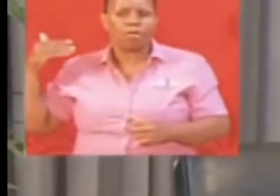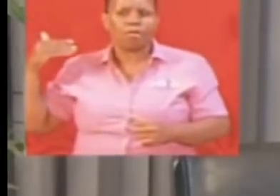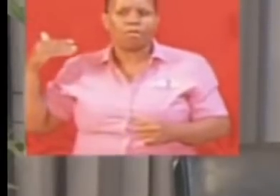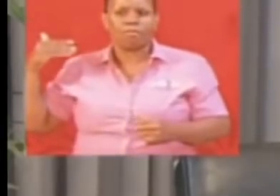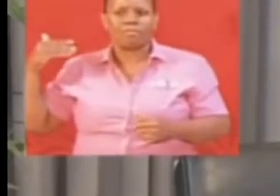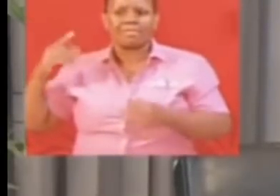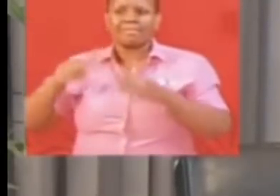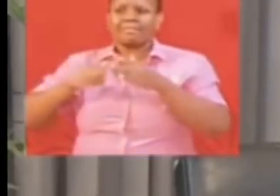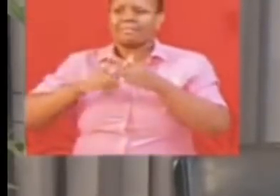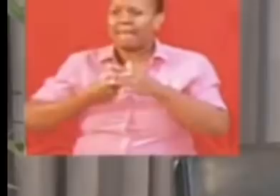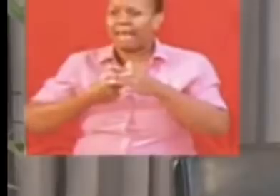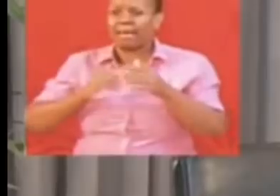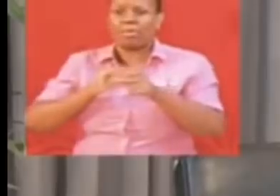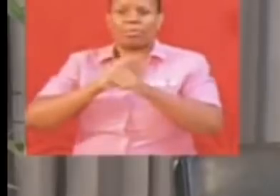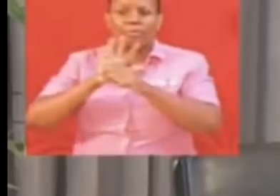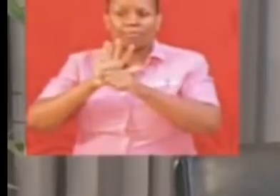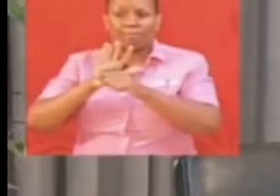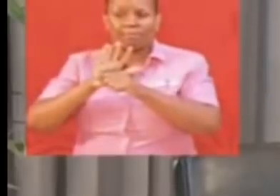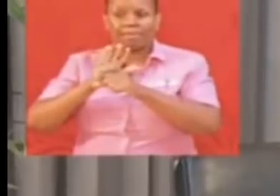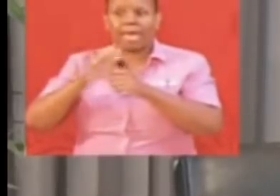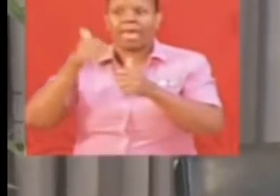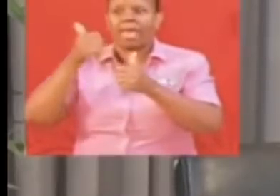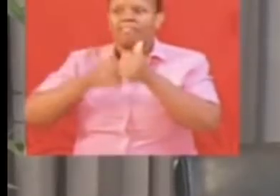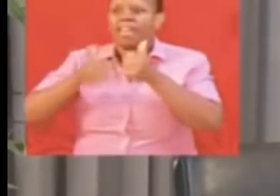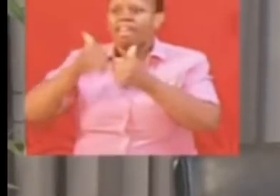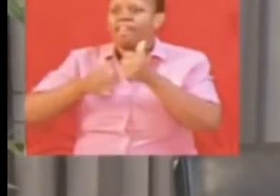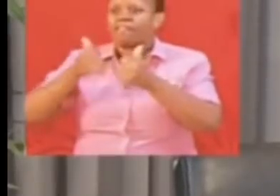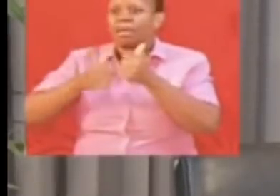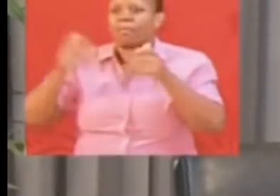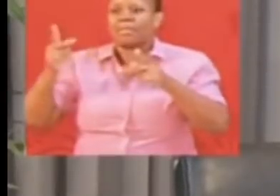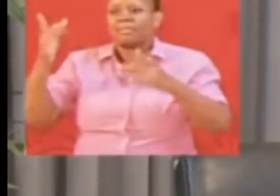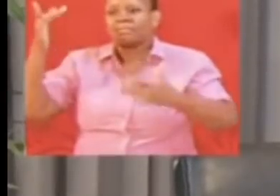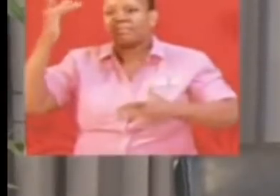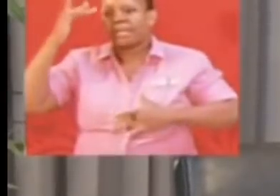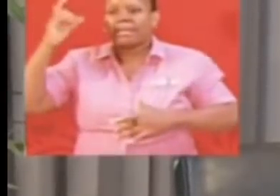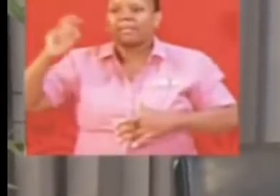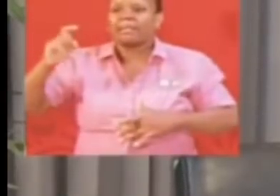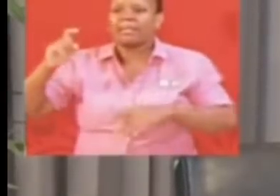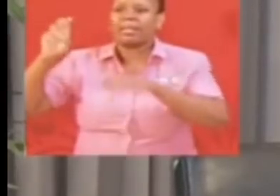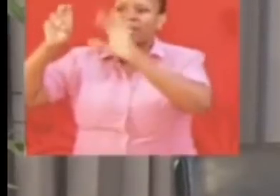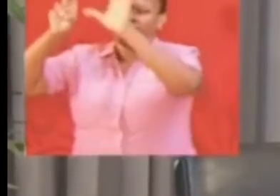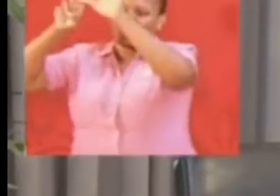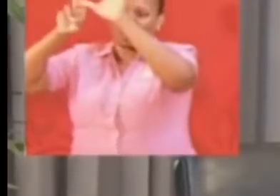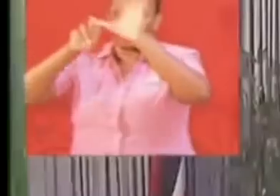been transported across, but that has now changed, and they can now house their patients in Tobago.